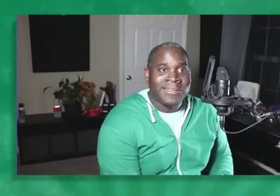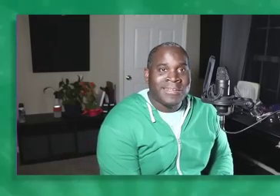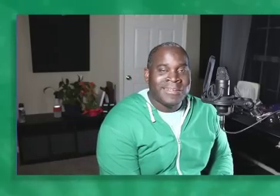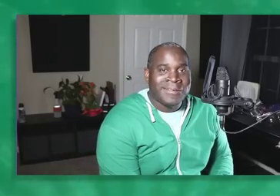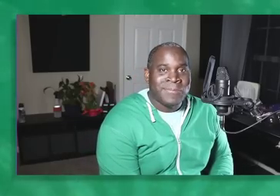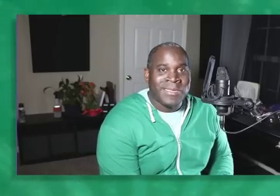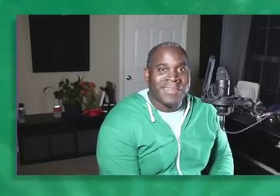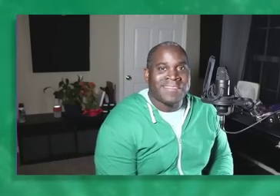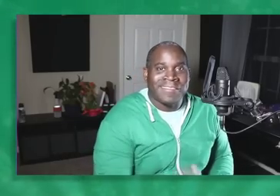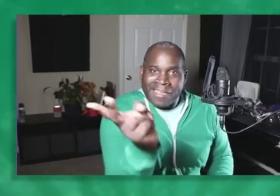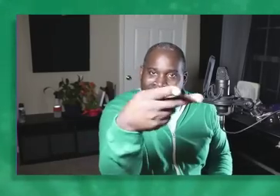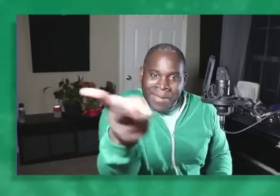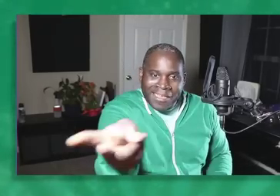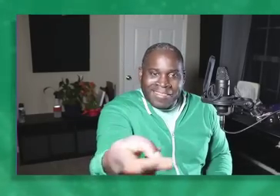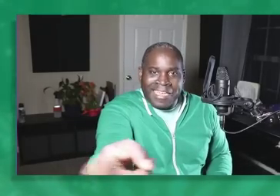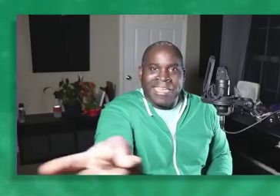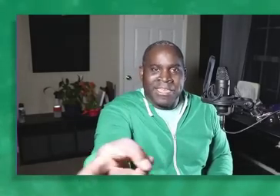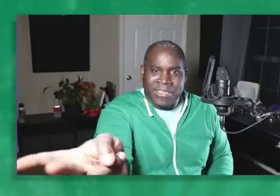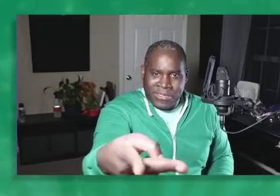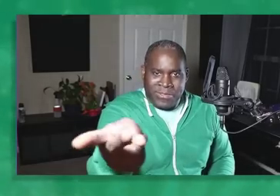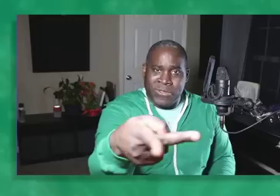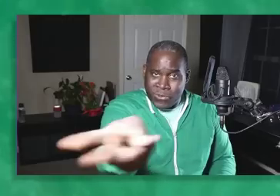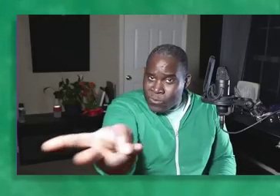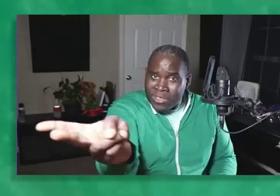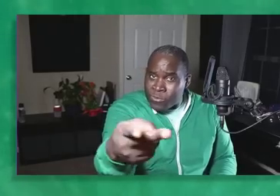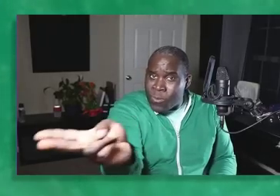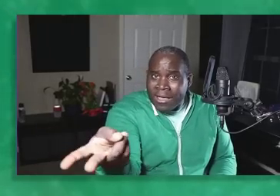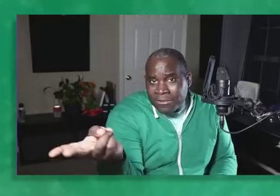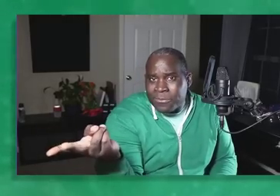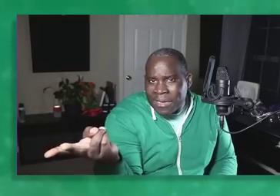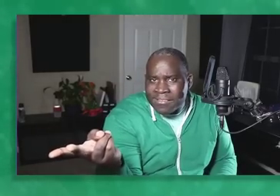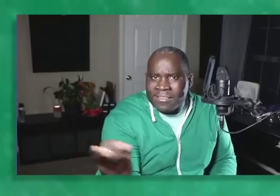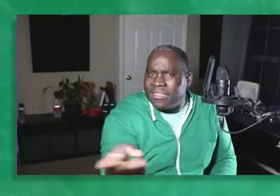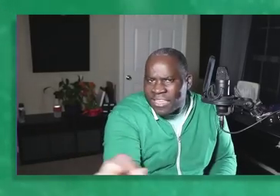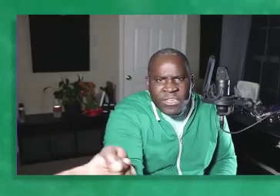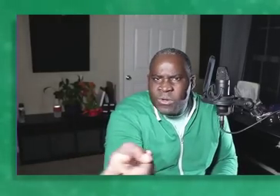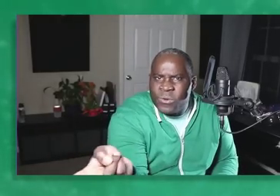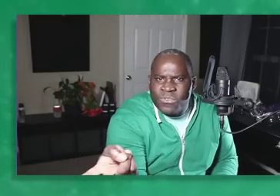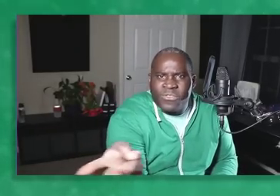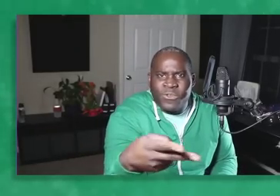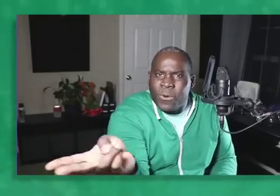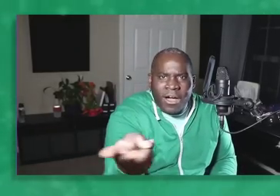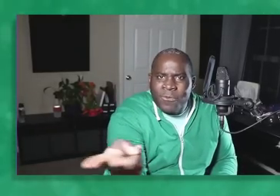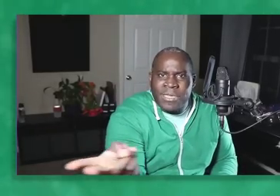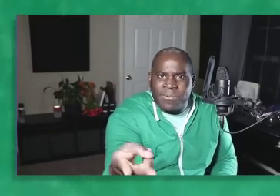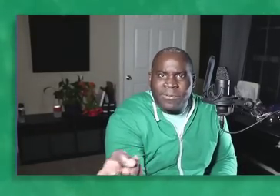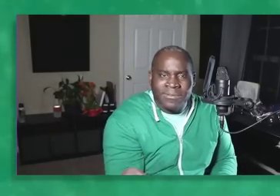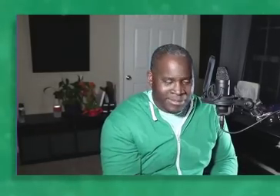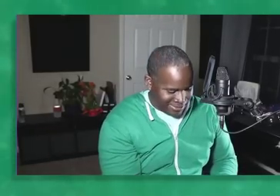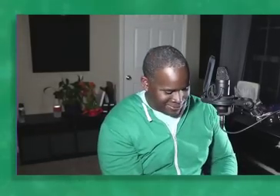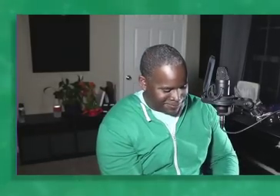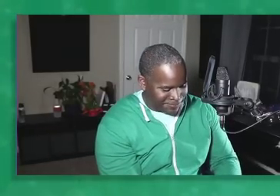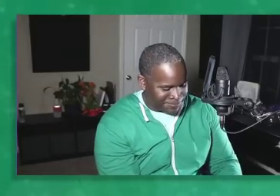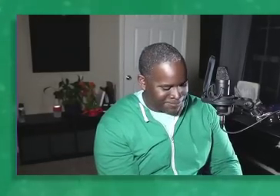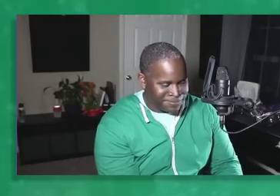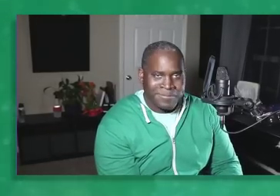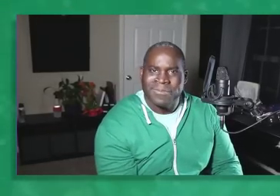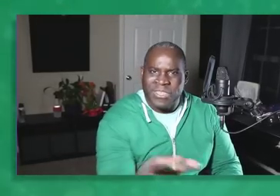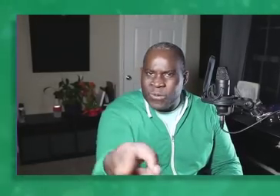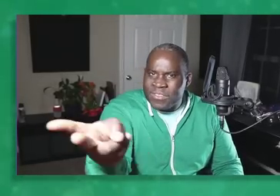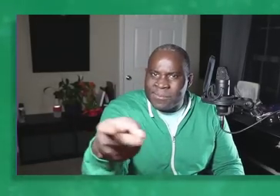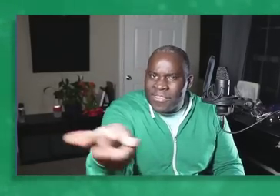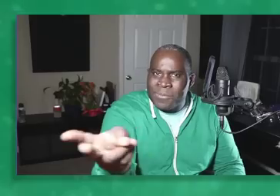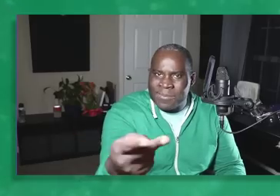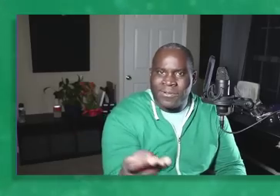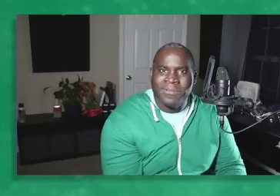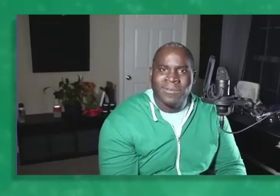translator, because Amaya's like, you and who else, basically. Like, you and who, you or other people.